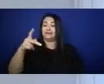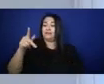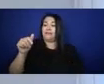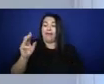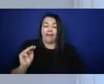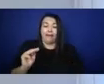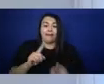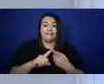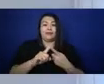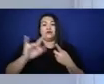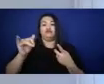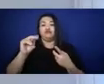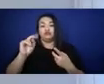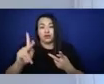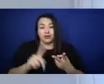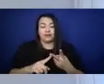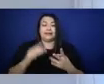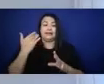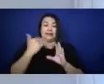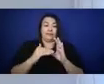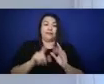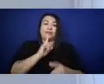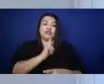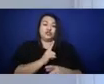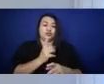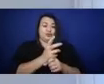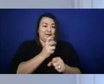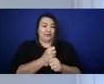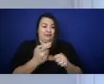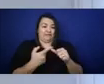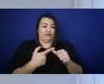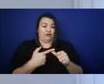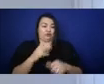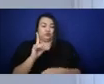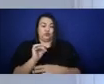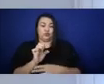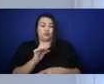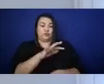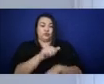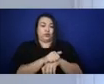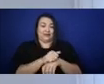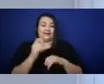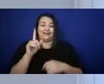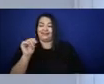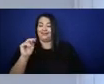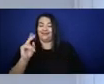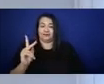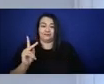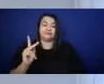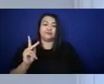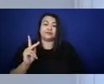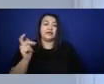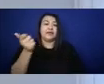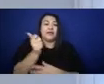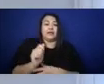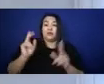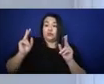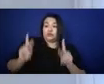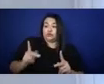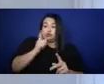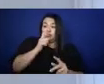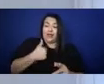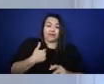For our first doses, we continue to send out automated messages via text and email to those who have registered. We ask that everybody